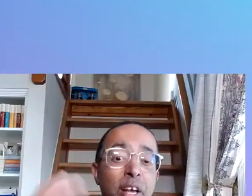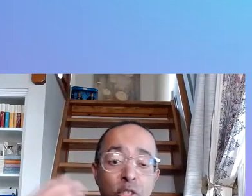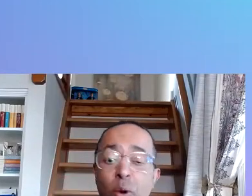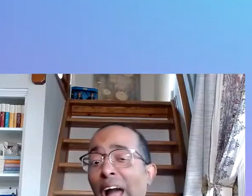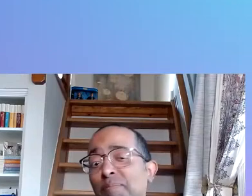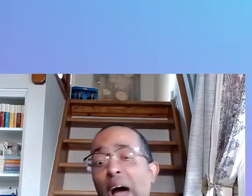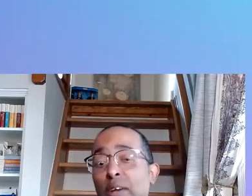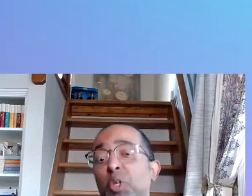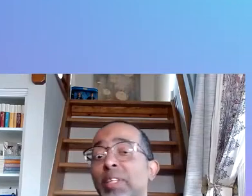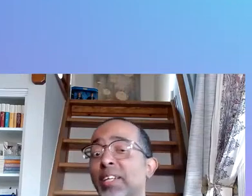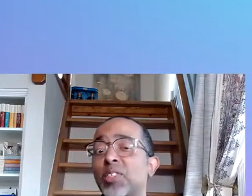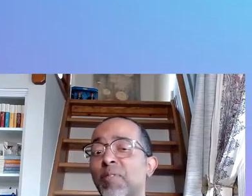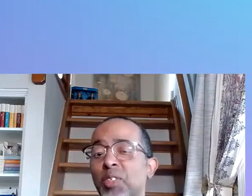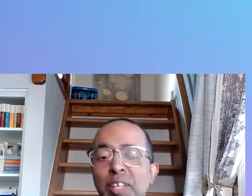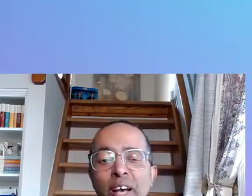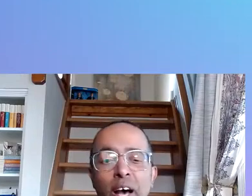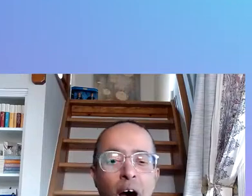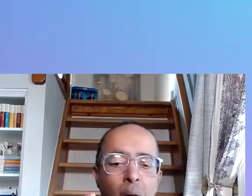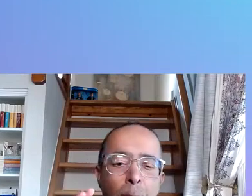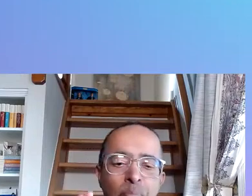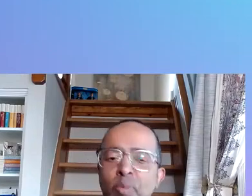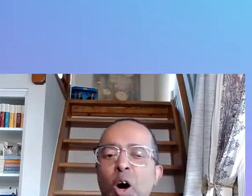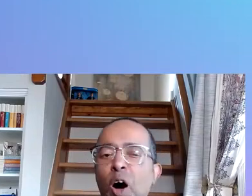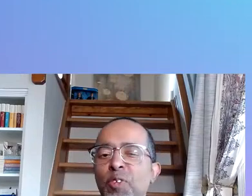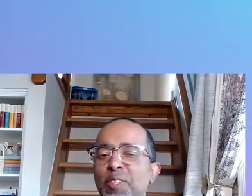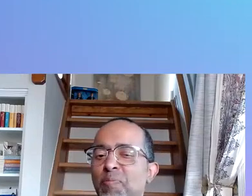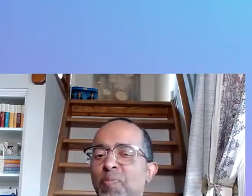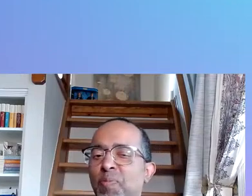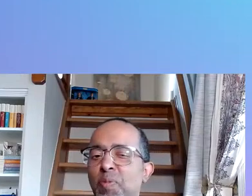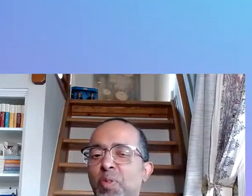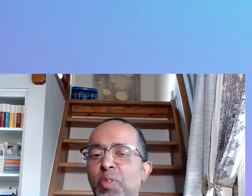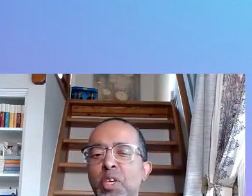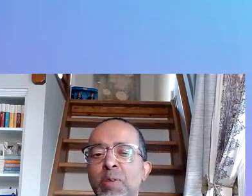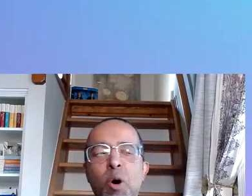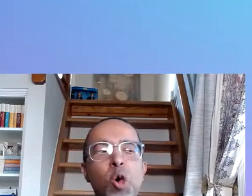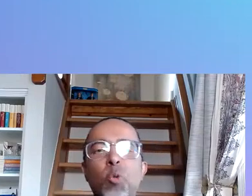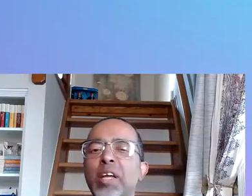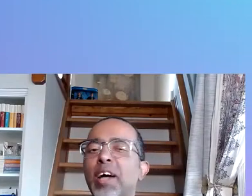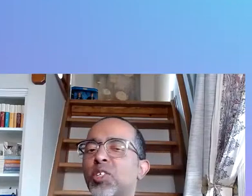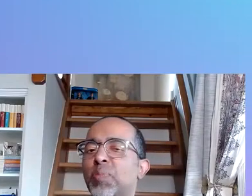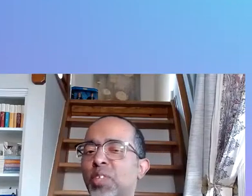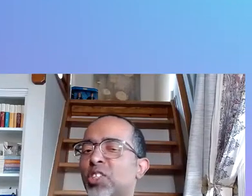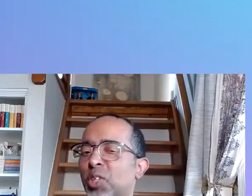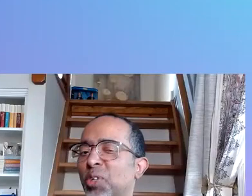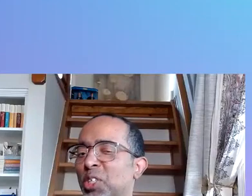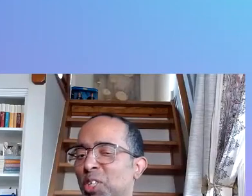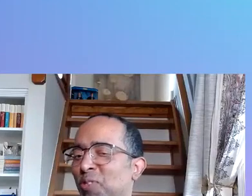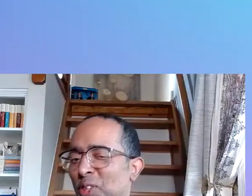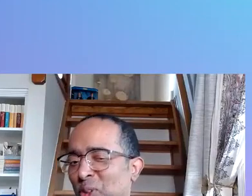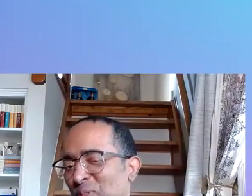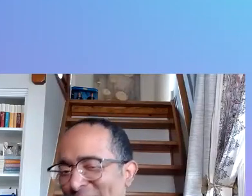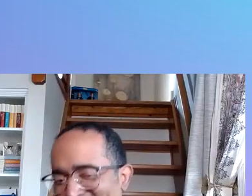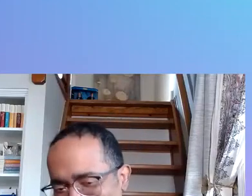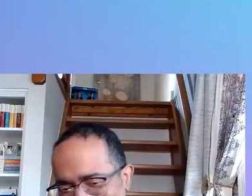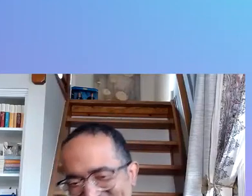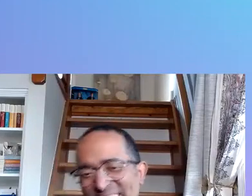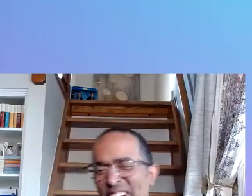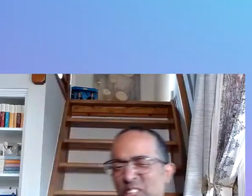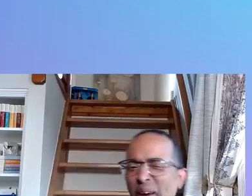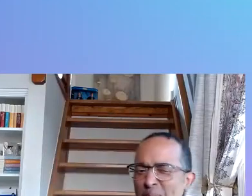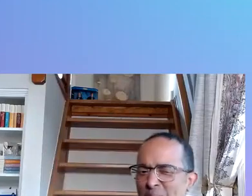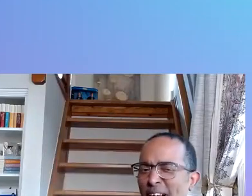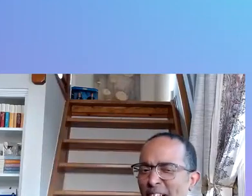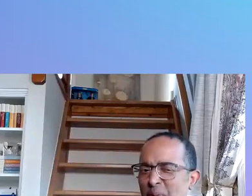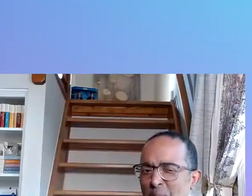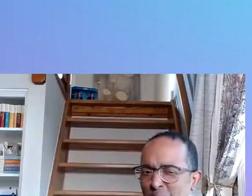keeping them. So I don't know what that is, obviously. Often the hallway gossip is actually really good for this sort of thing